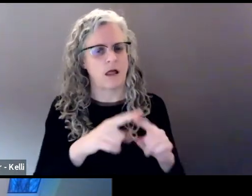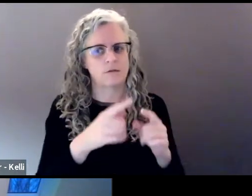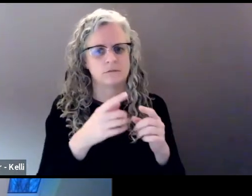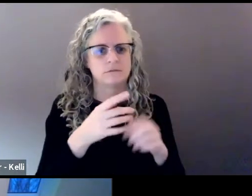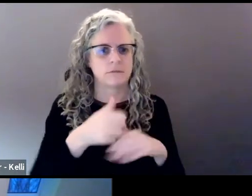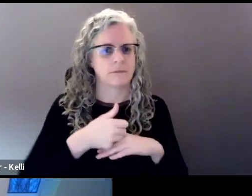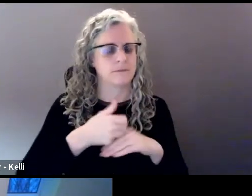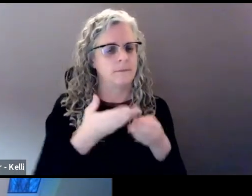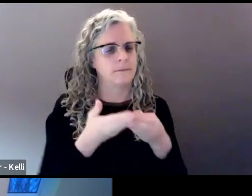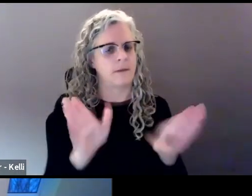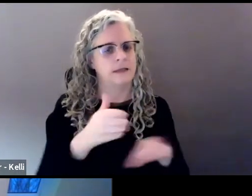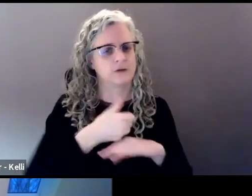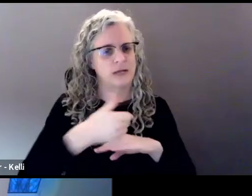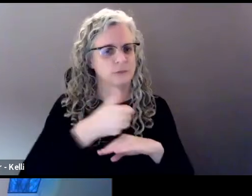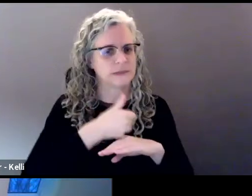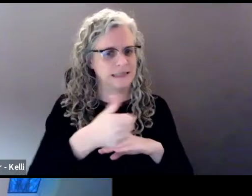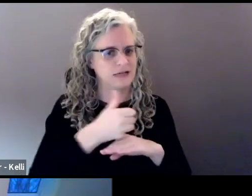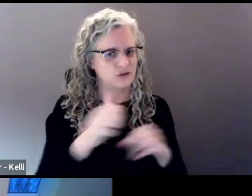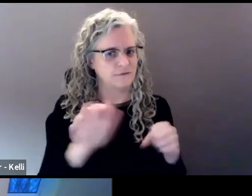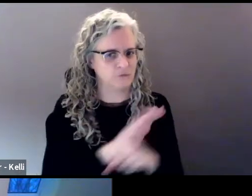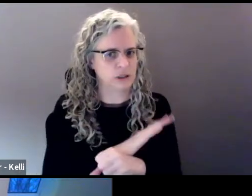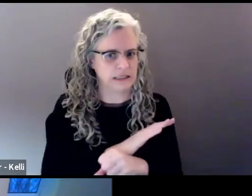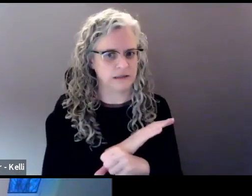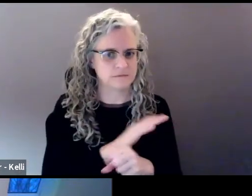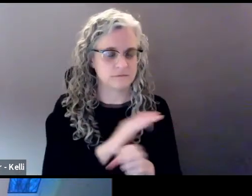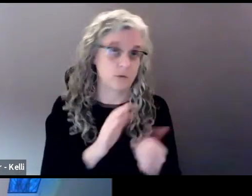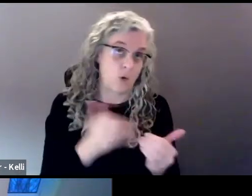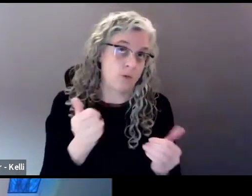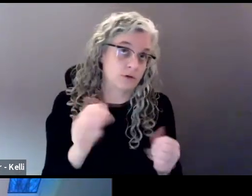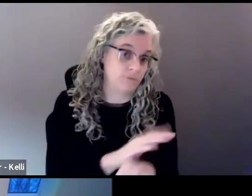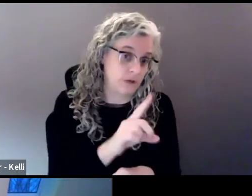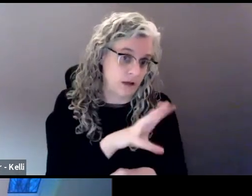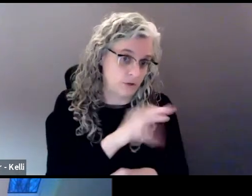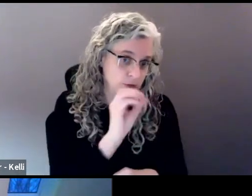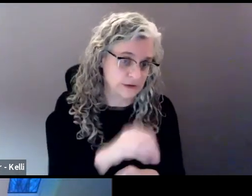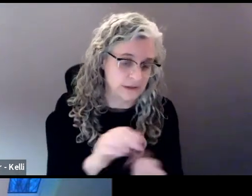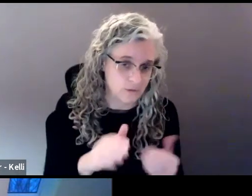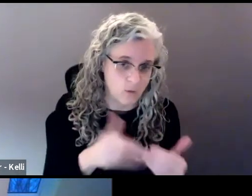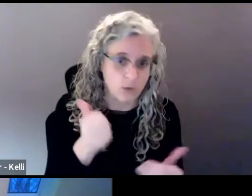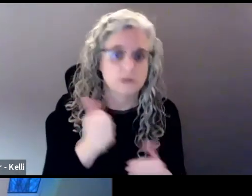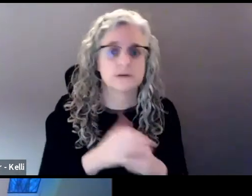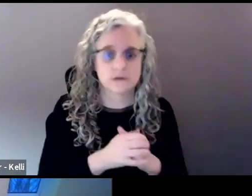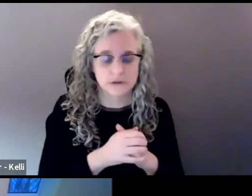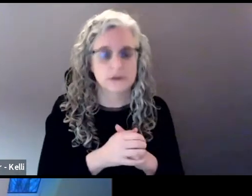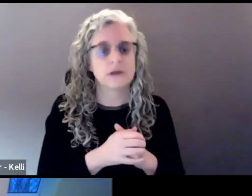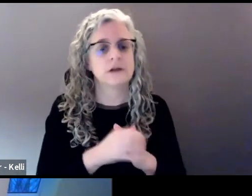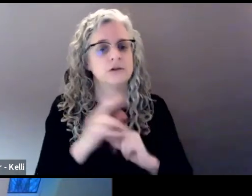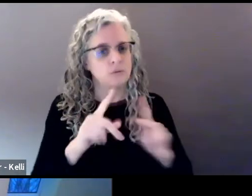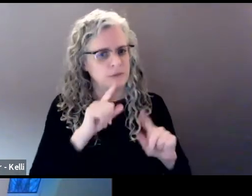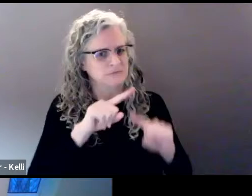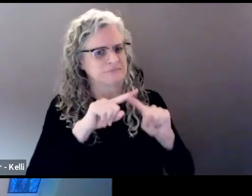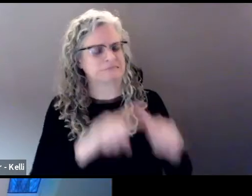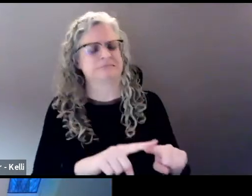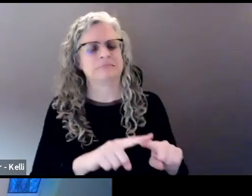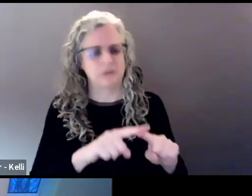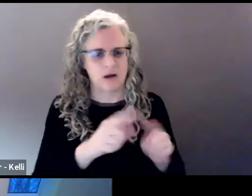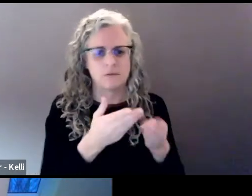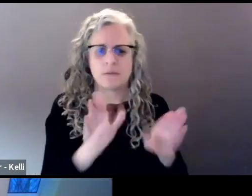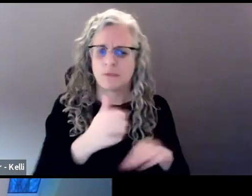almost exclusively or very close to exclusively. And so they rely on this public transportation. In